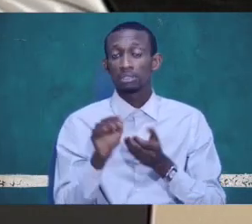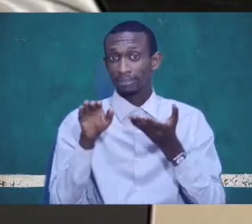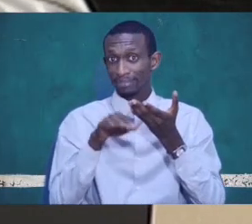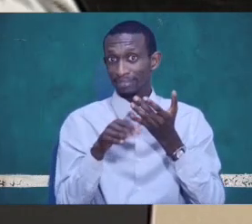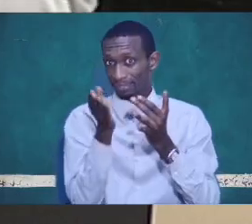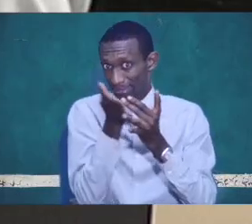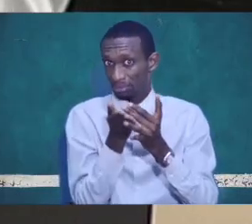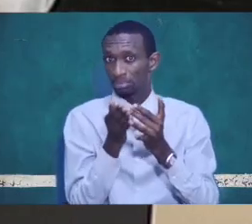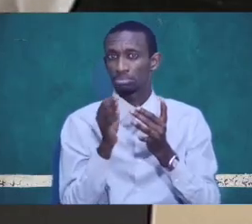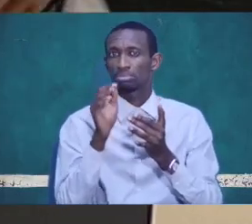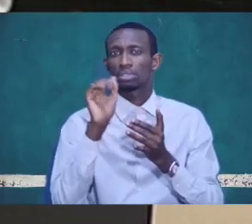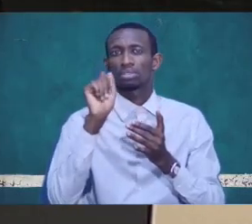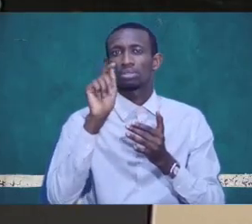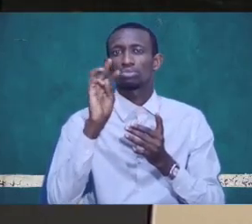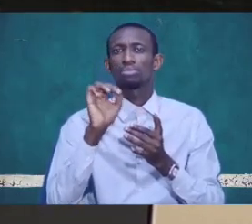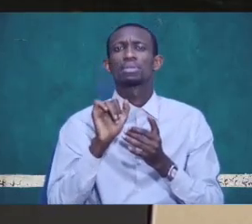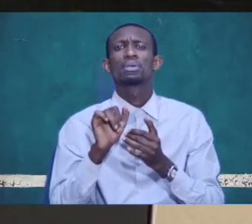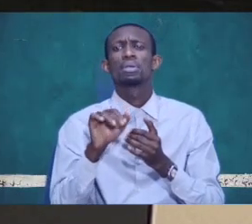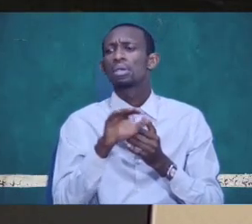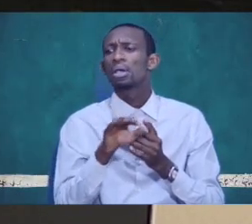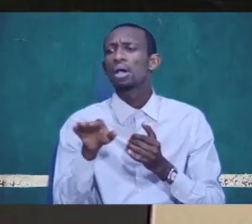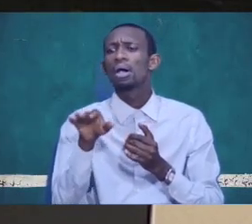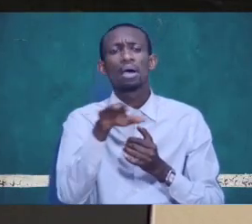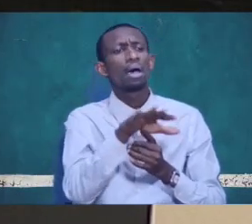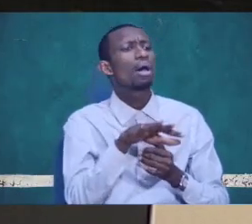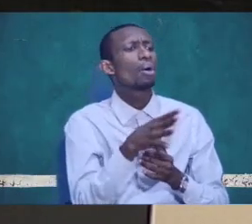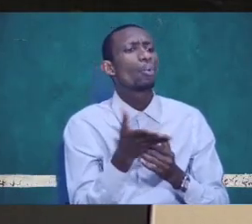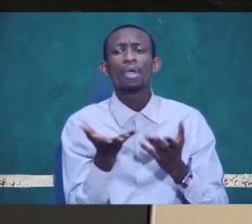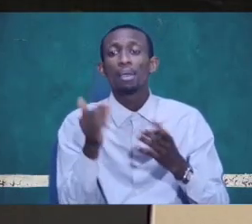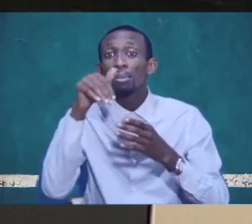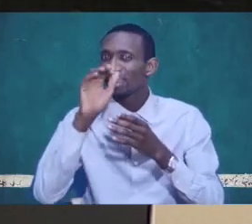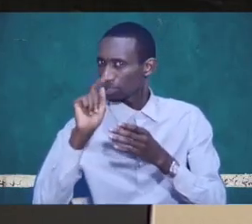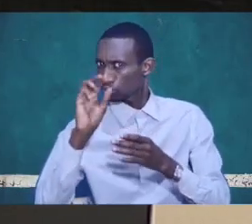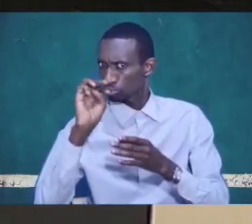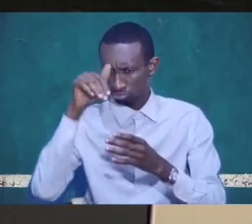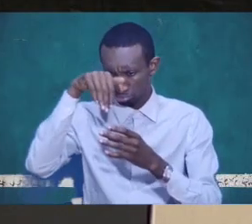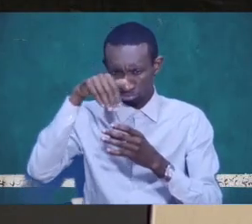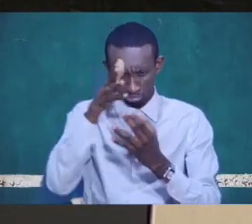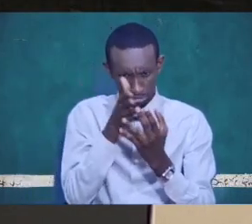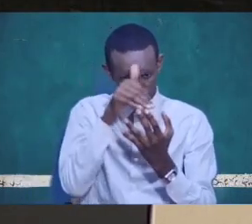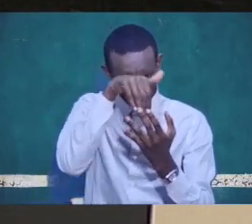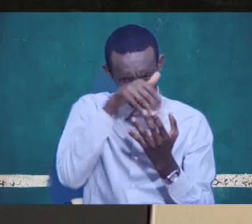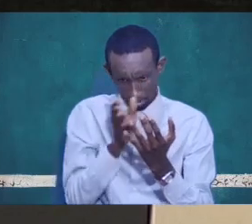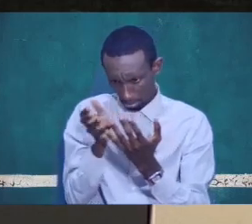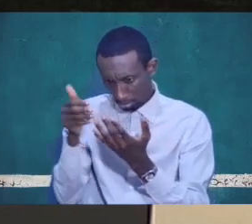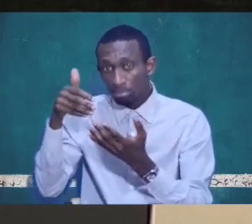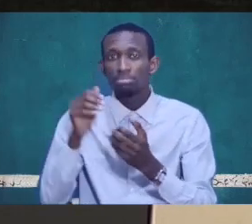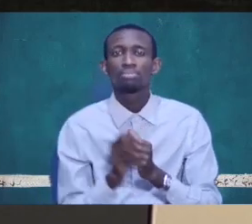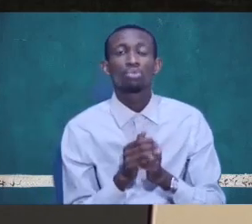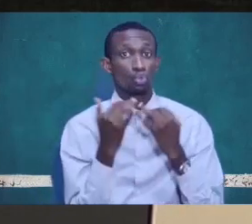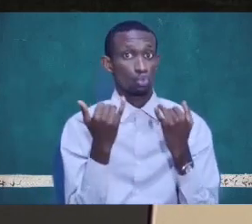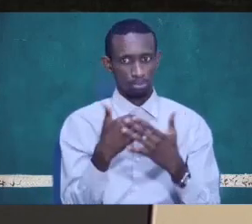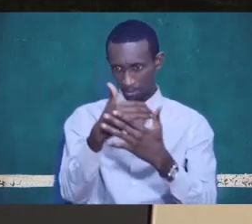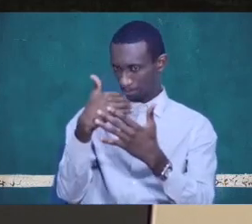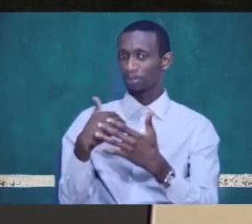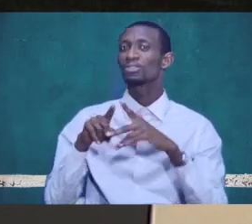you have seen, are distributed in the atom. But before we start our today's lesson,